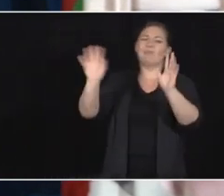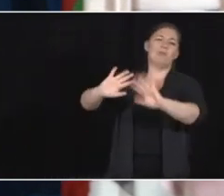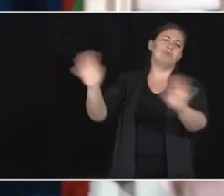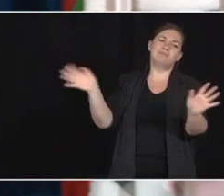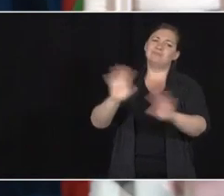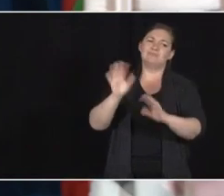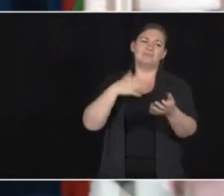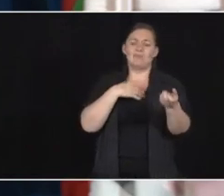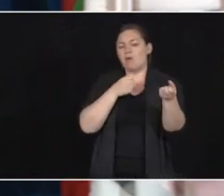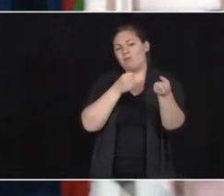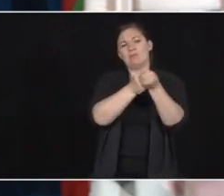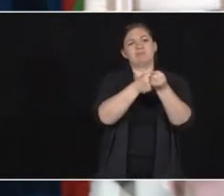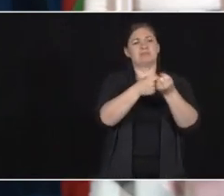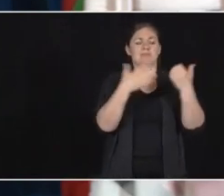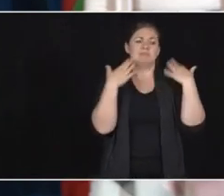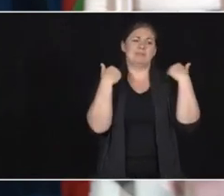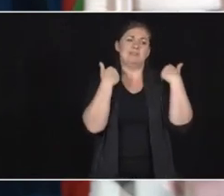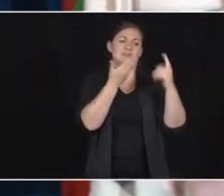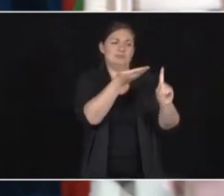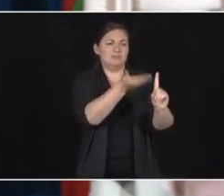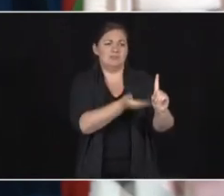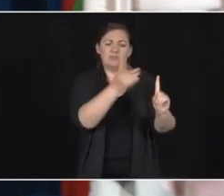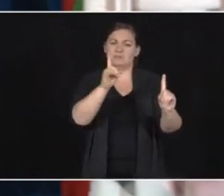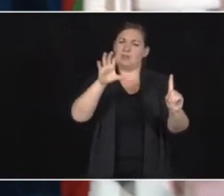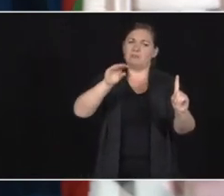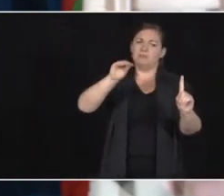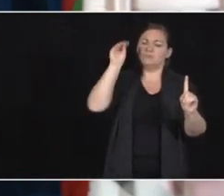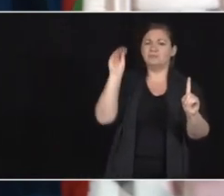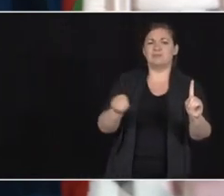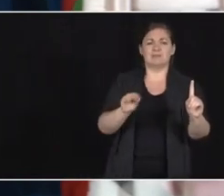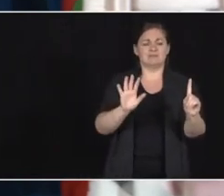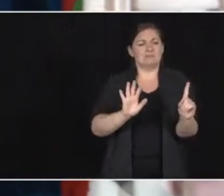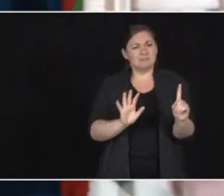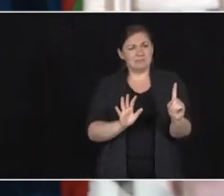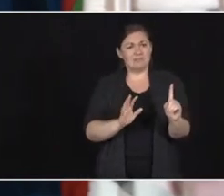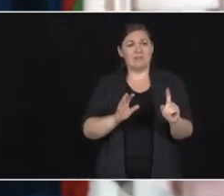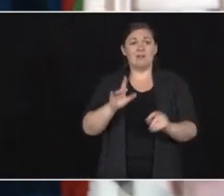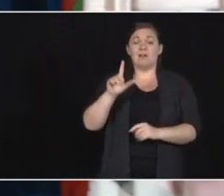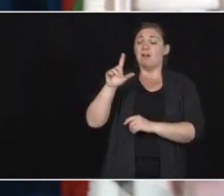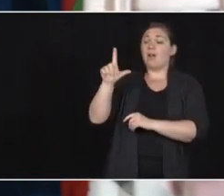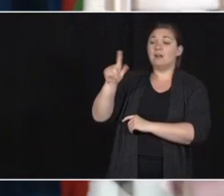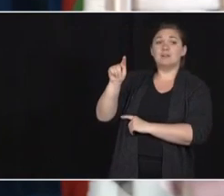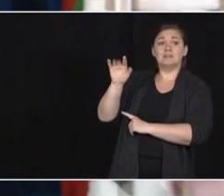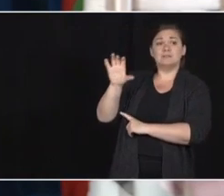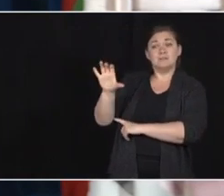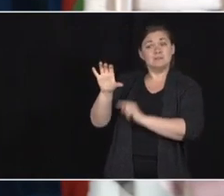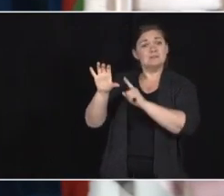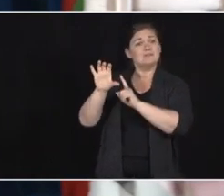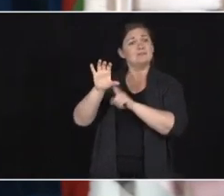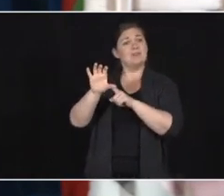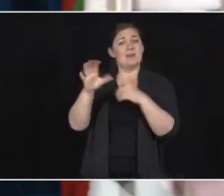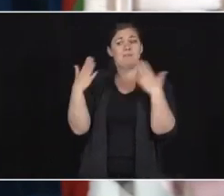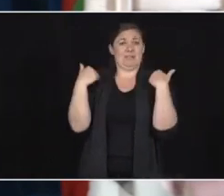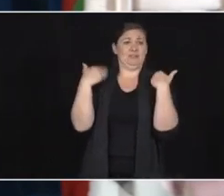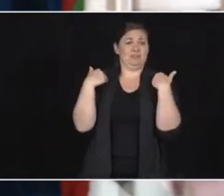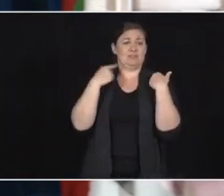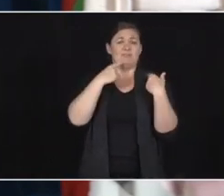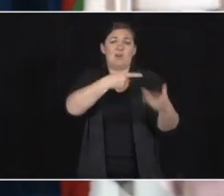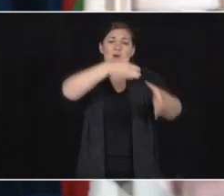behind my minister 100%. This is, when it comes to long-term care, it's probably the